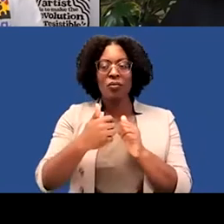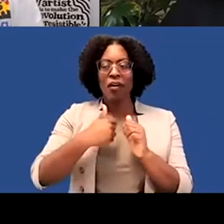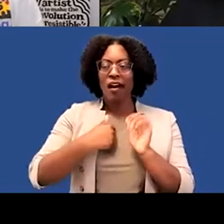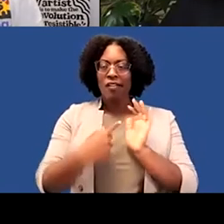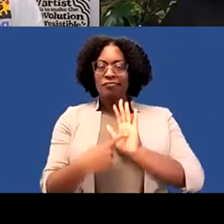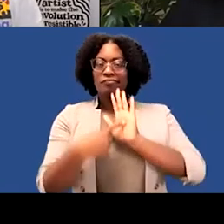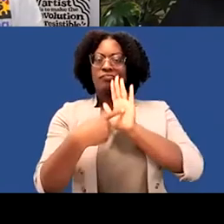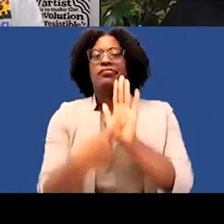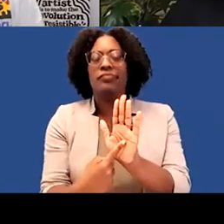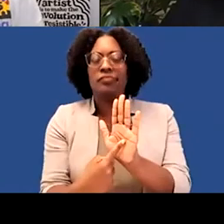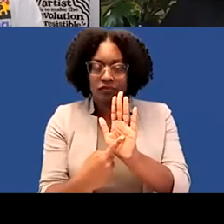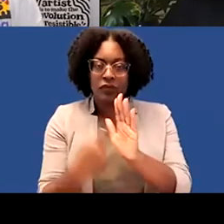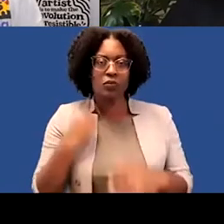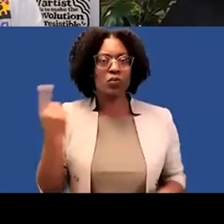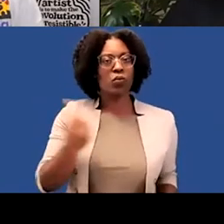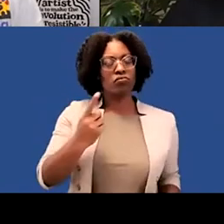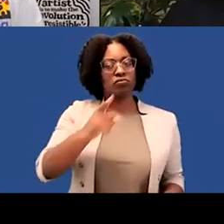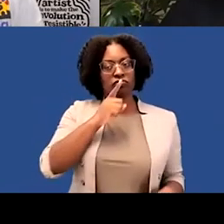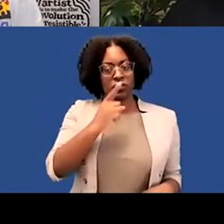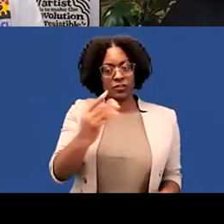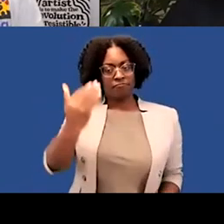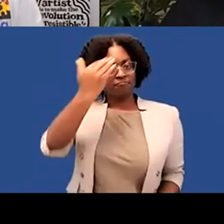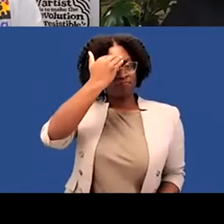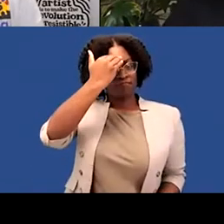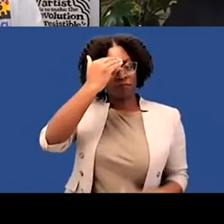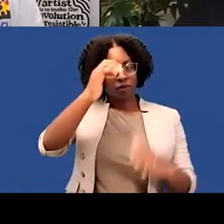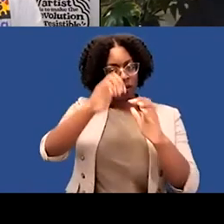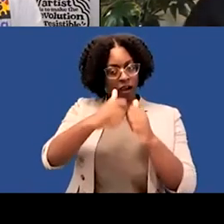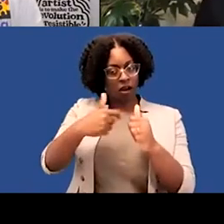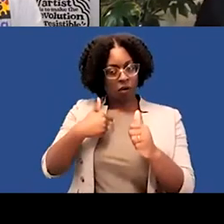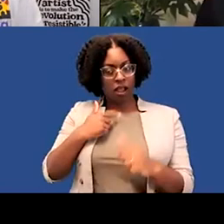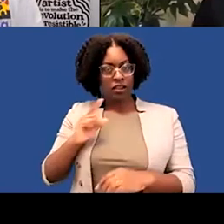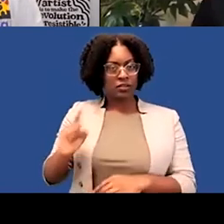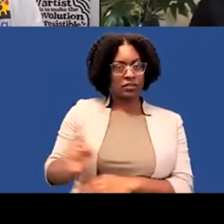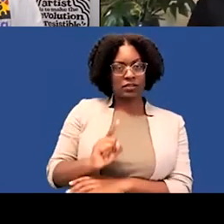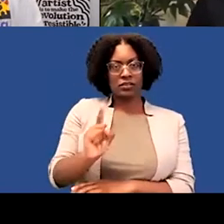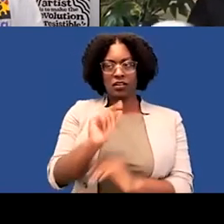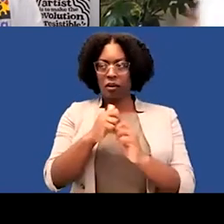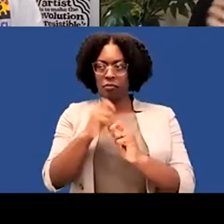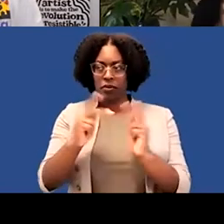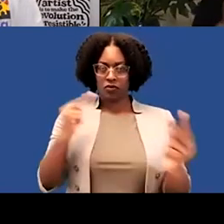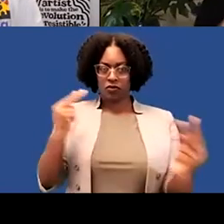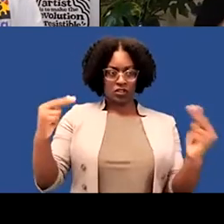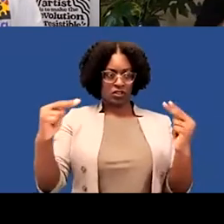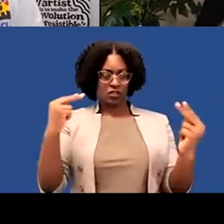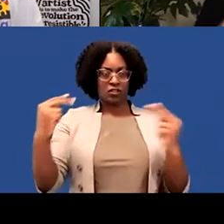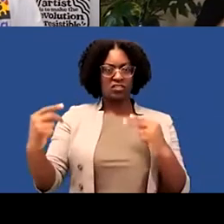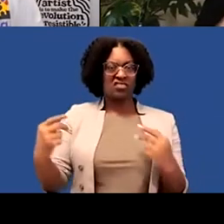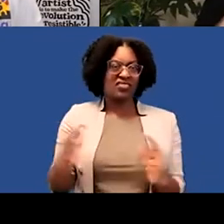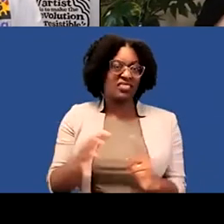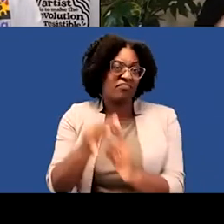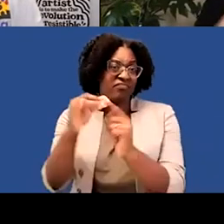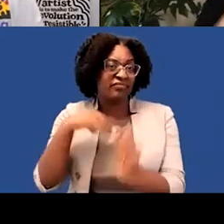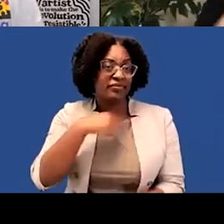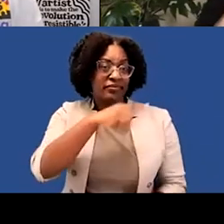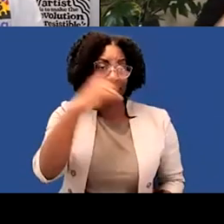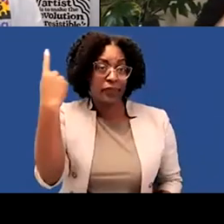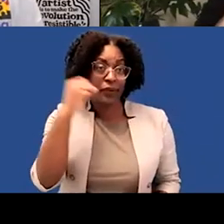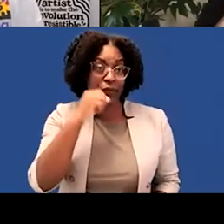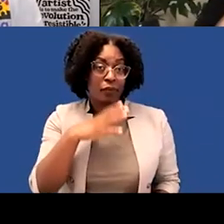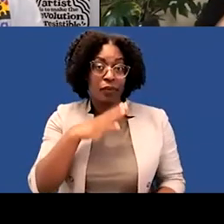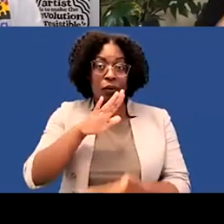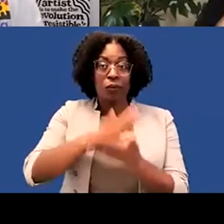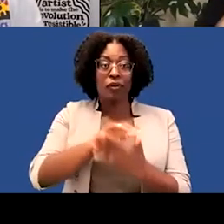aware of how I moved, especially as a Black woman working in prep schools